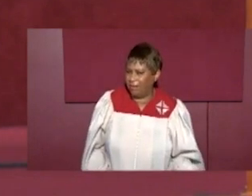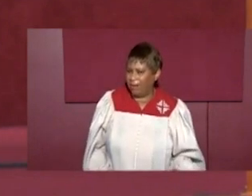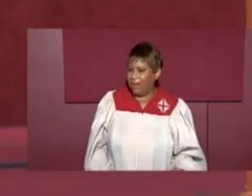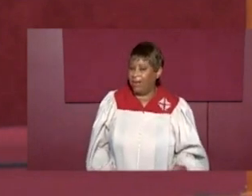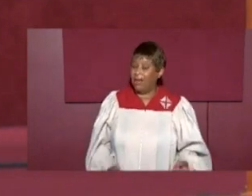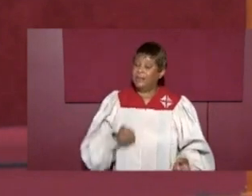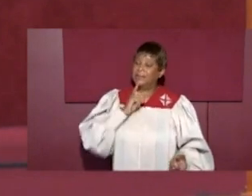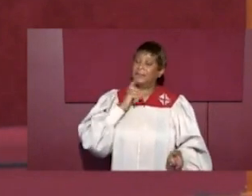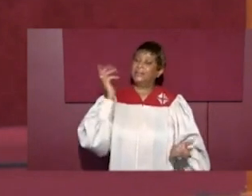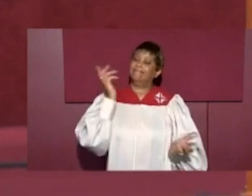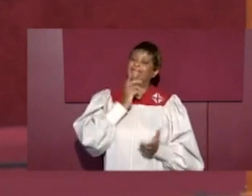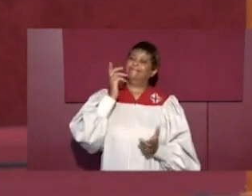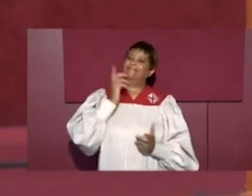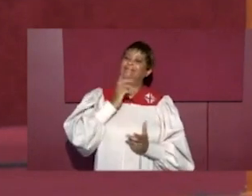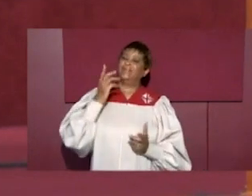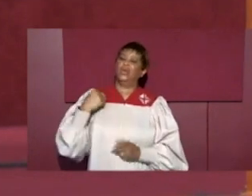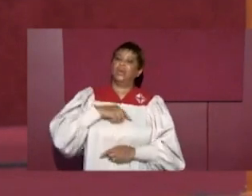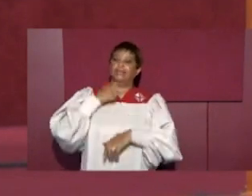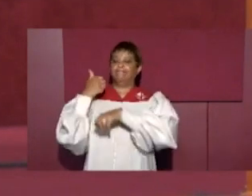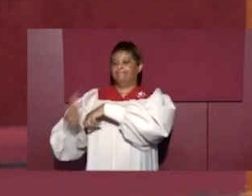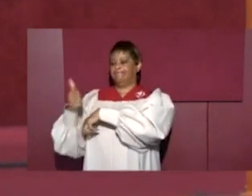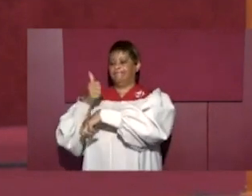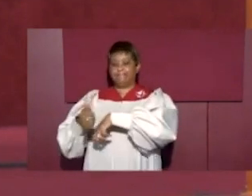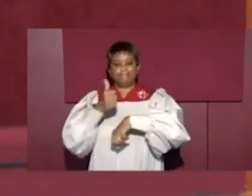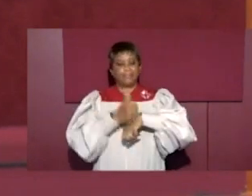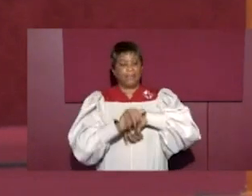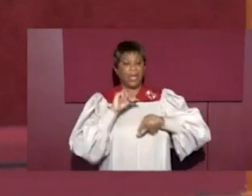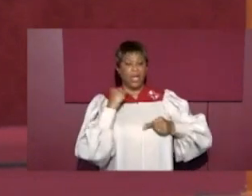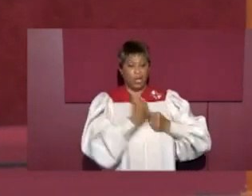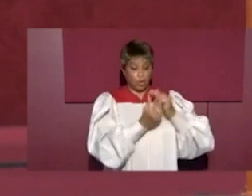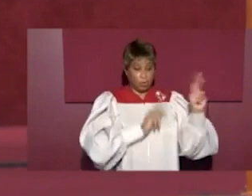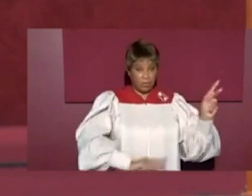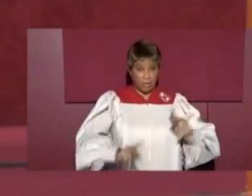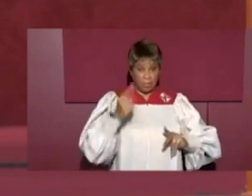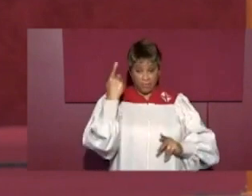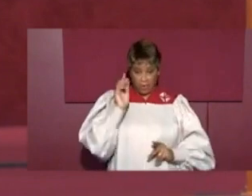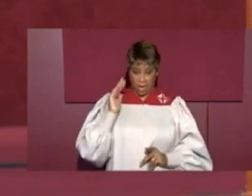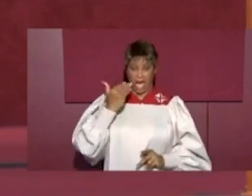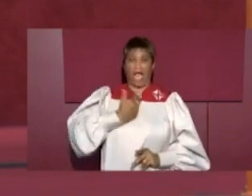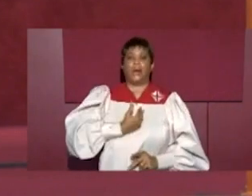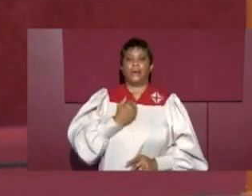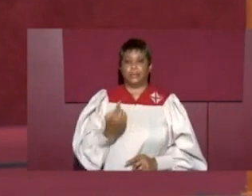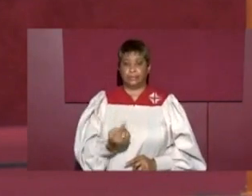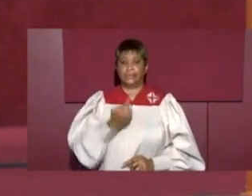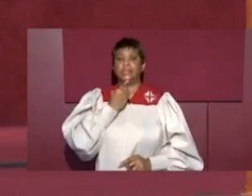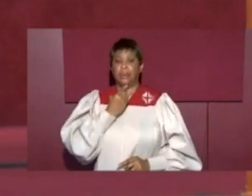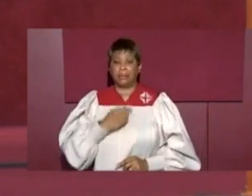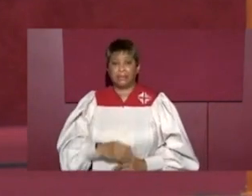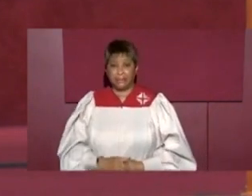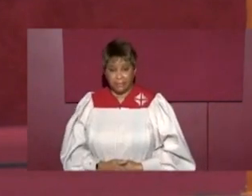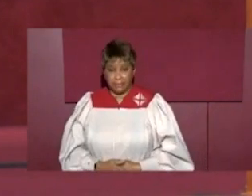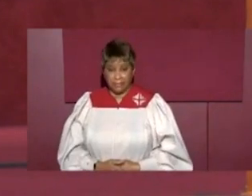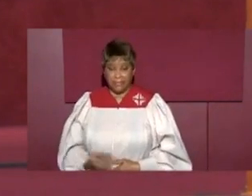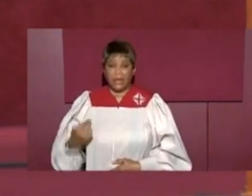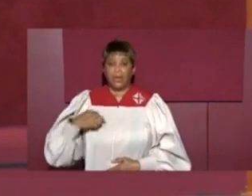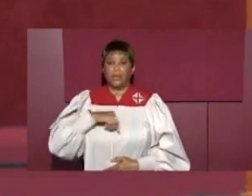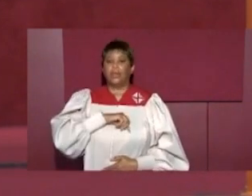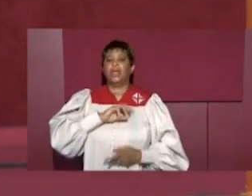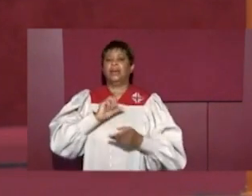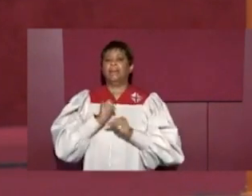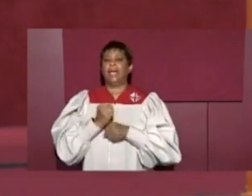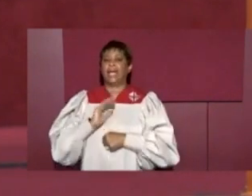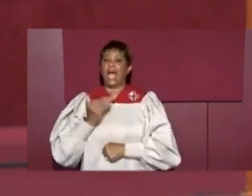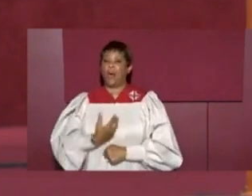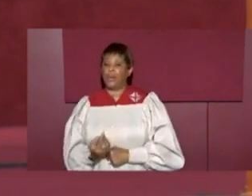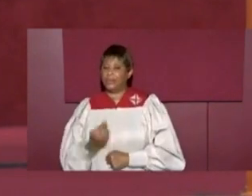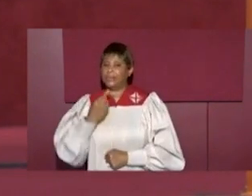But it's amazing how we blame groups of people for our disappointments. And we make our